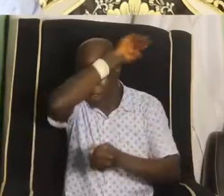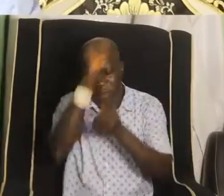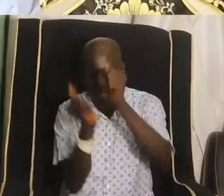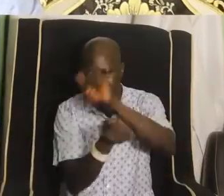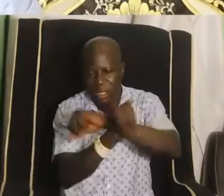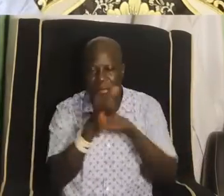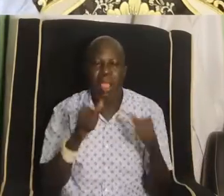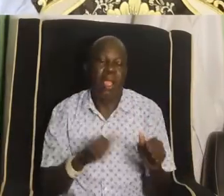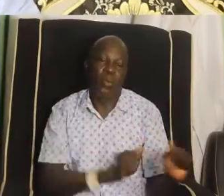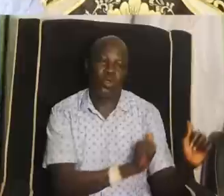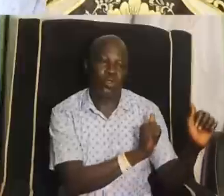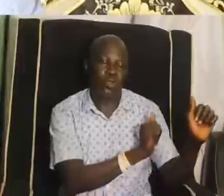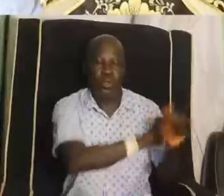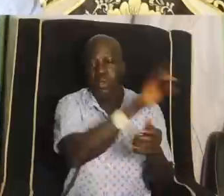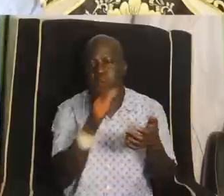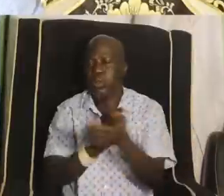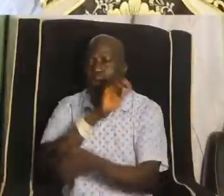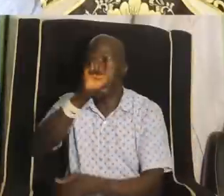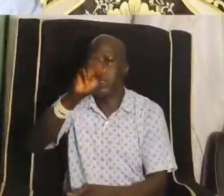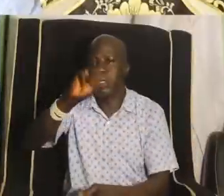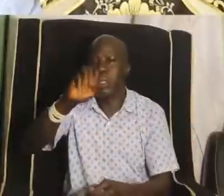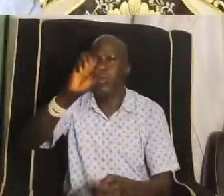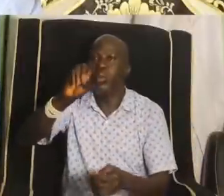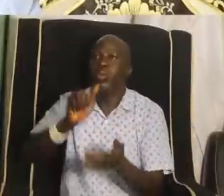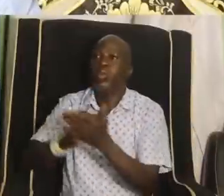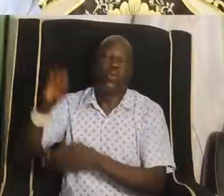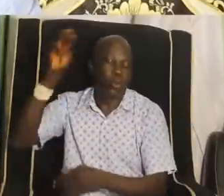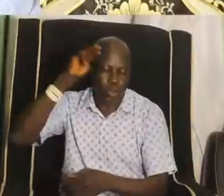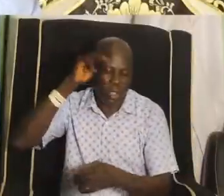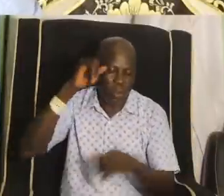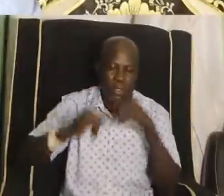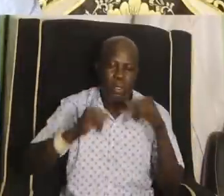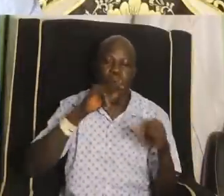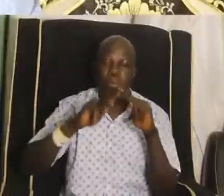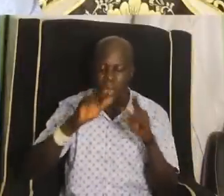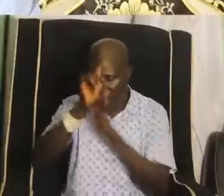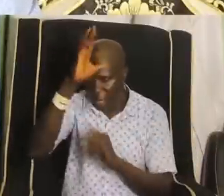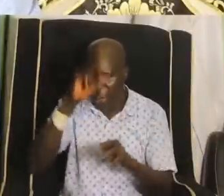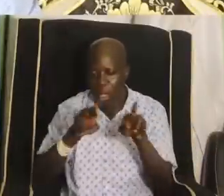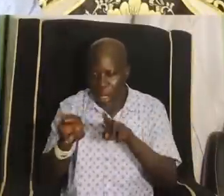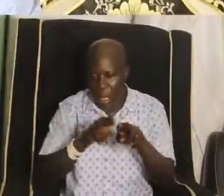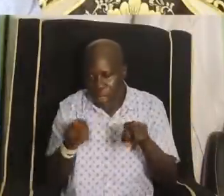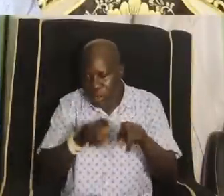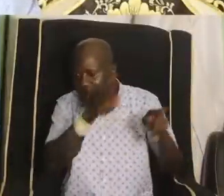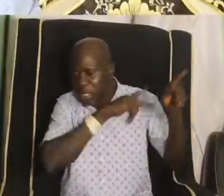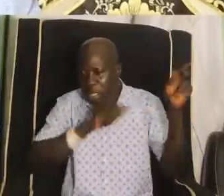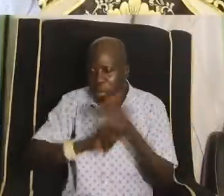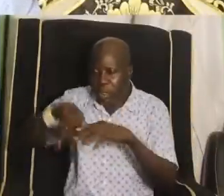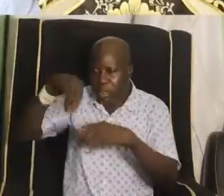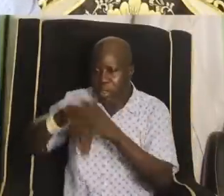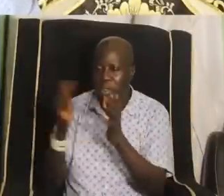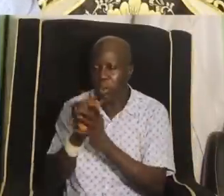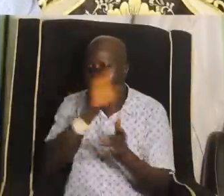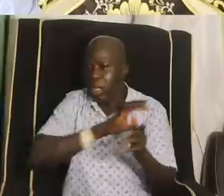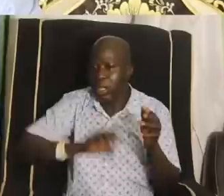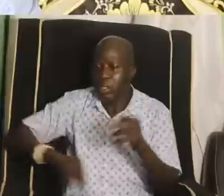never changed. He's a pastor. Dr. SMO Mustafa JP BabaSebioba. Lati your seed of Christ